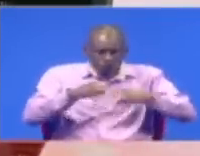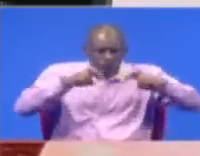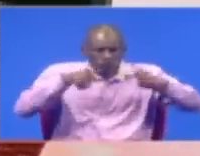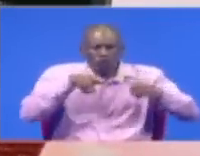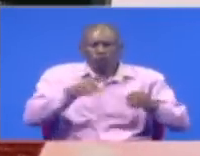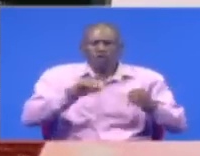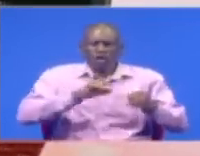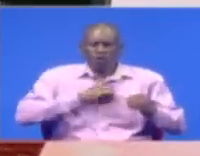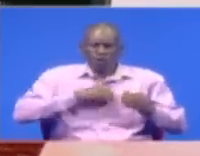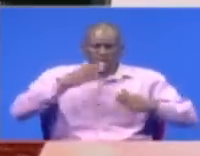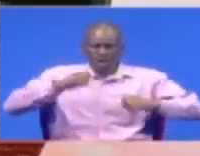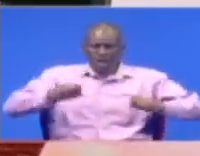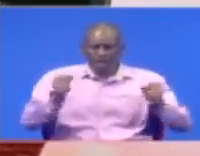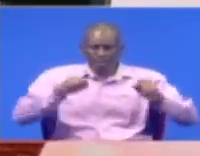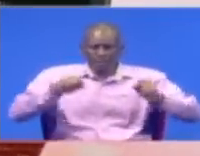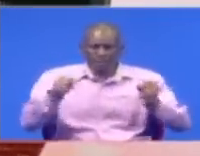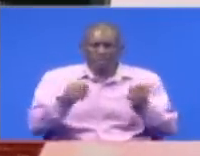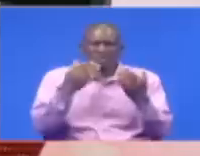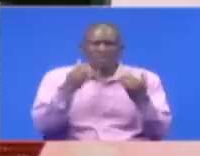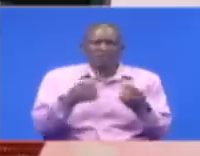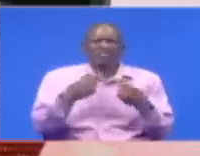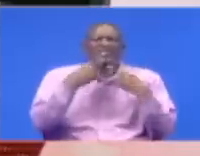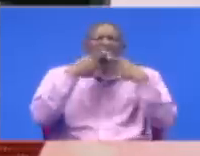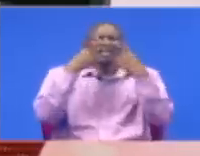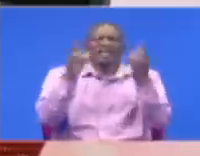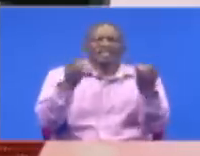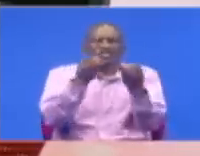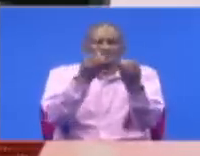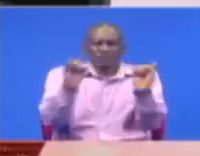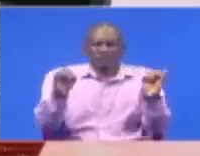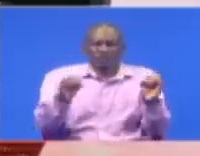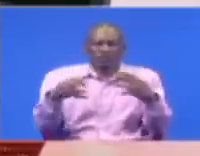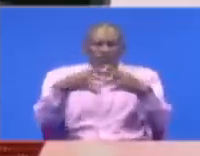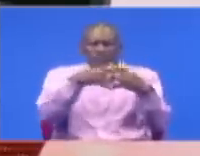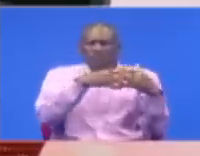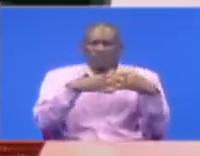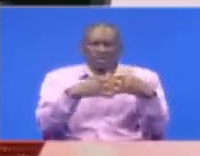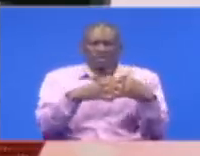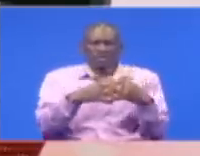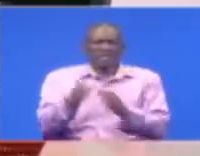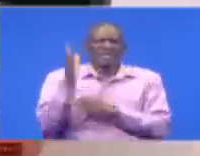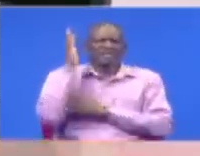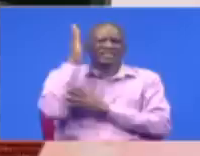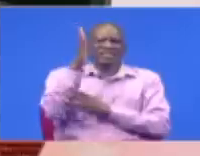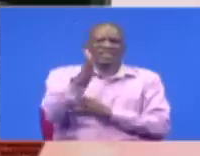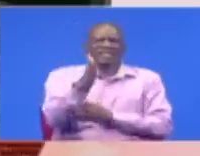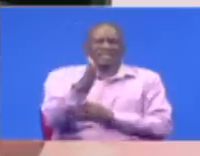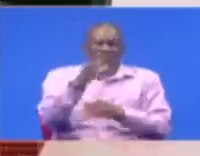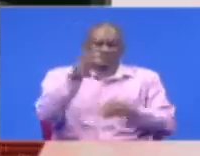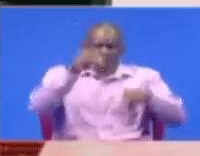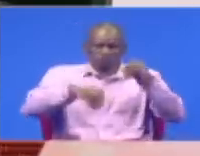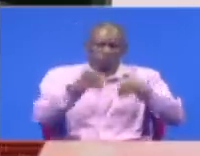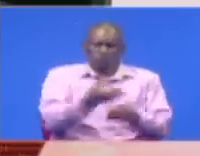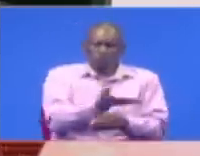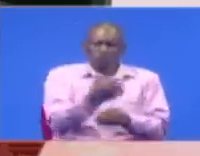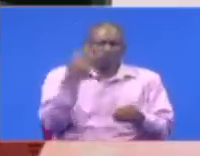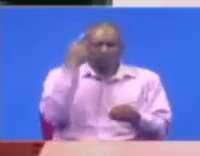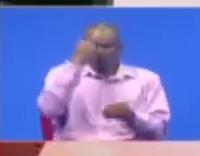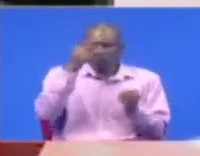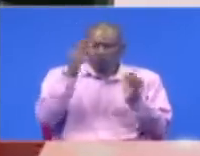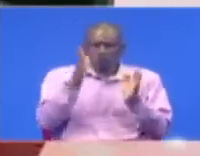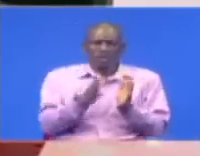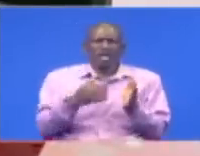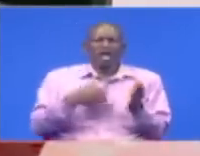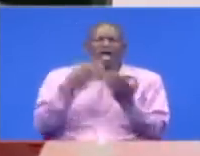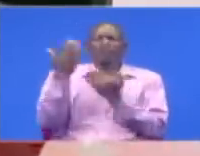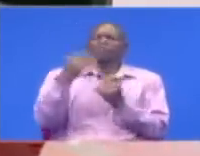So the Declaration of Independence of America is a direct attribute of those philosophers. I